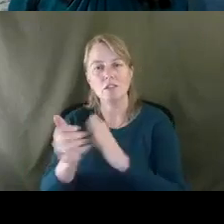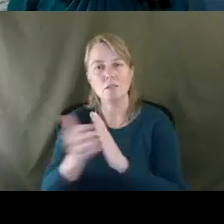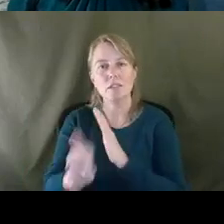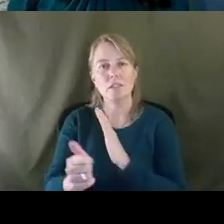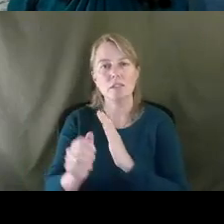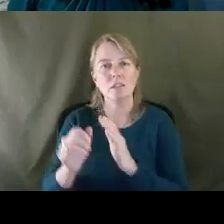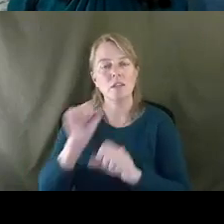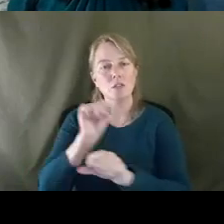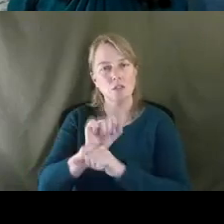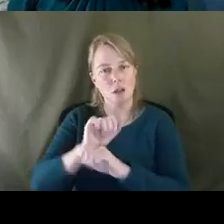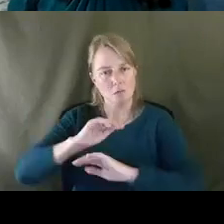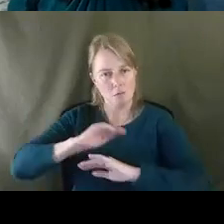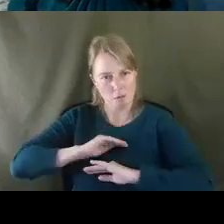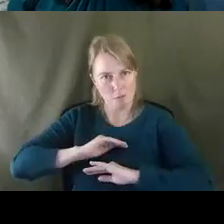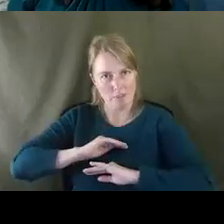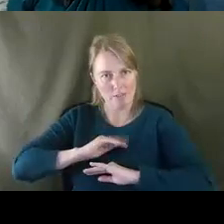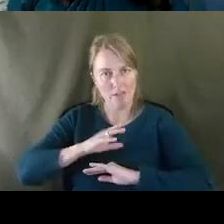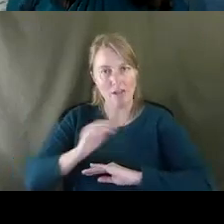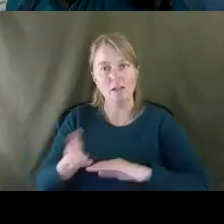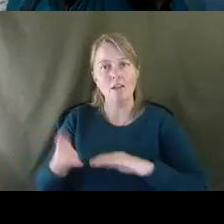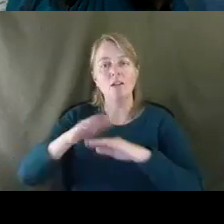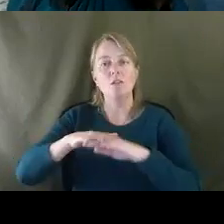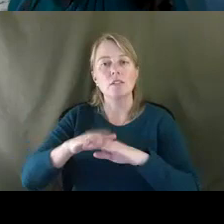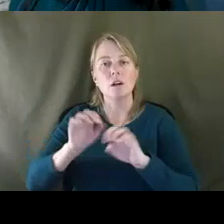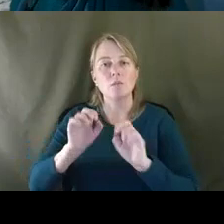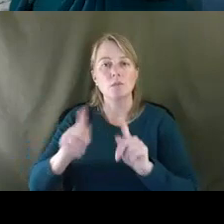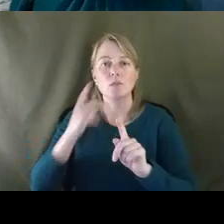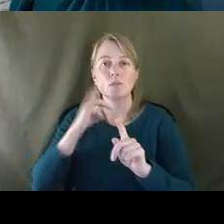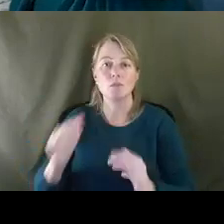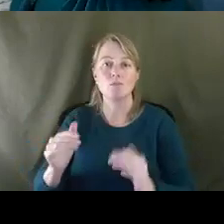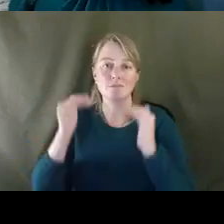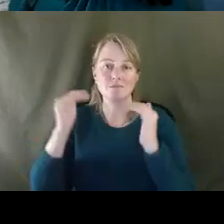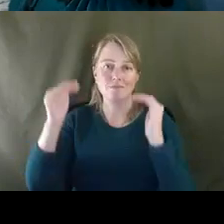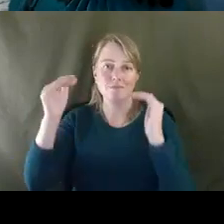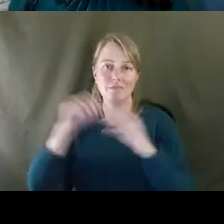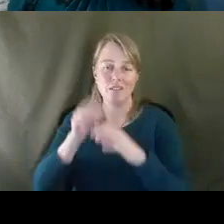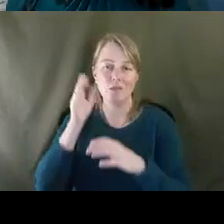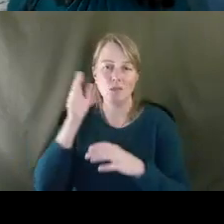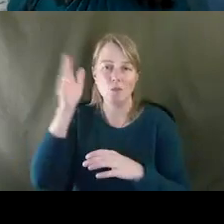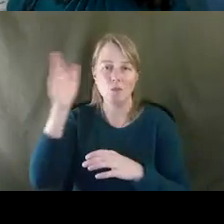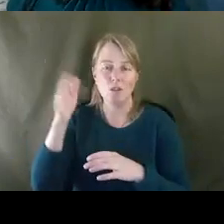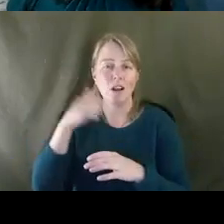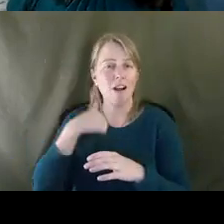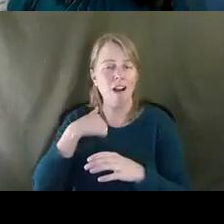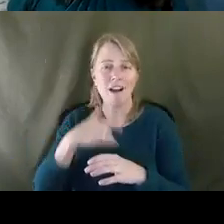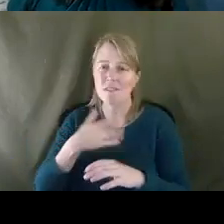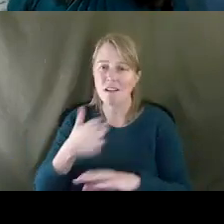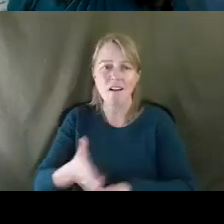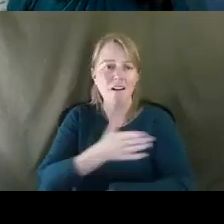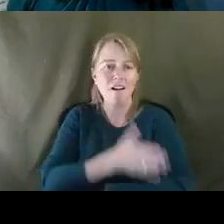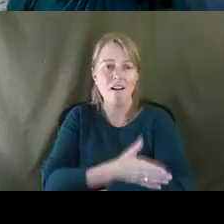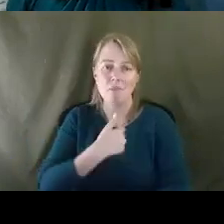fulfillment, and increasing the likelihood of promotion in the future. I personally have grown leaps and bounds by being a